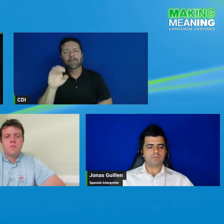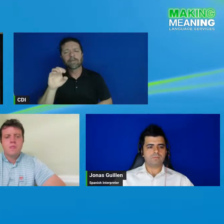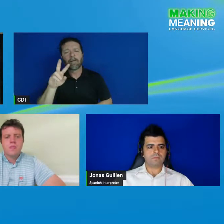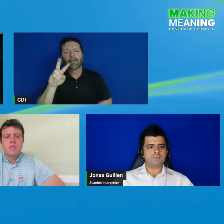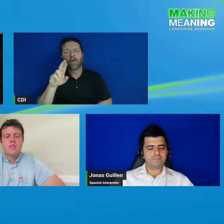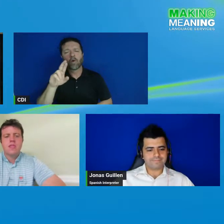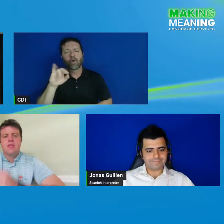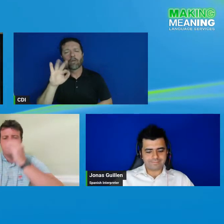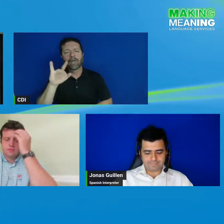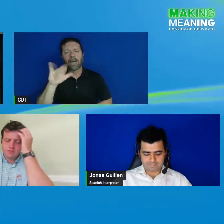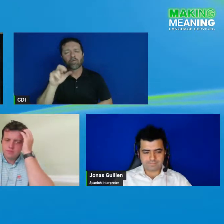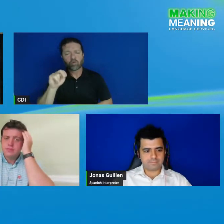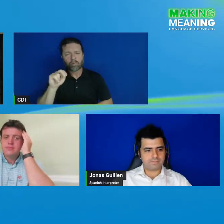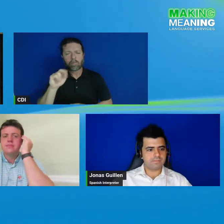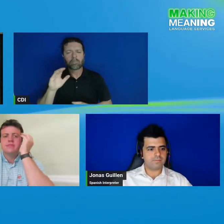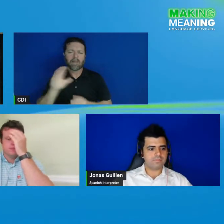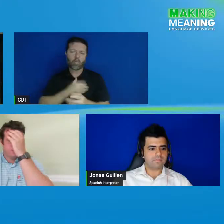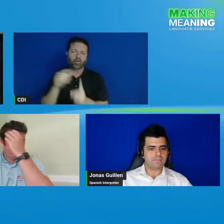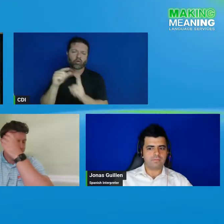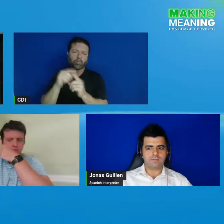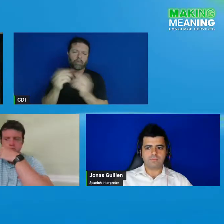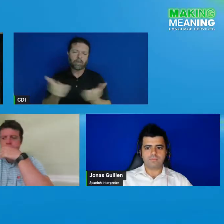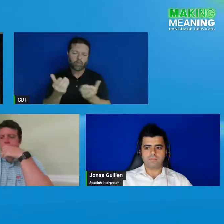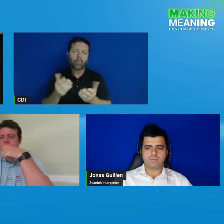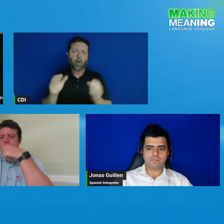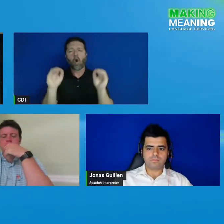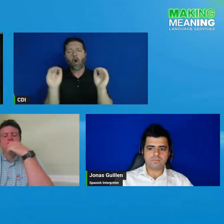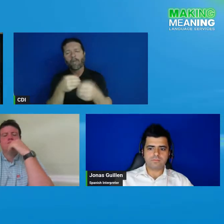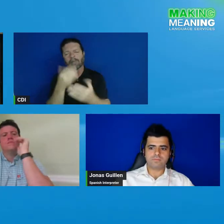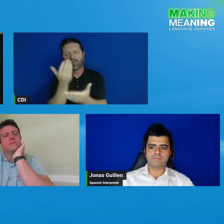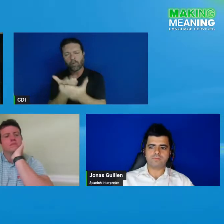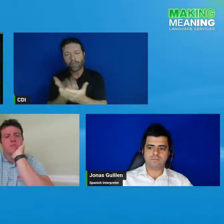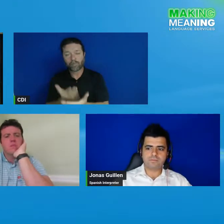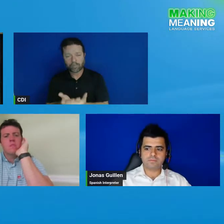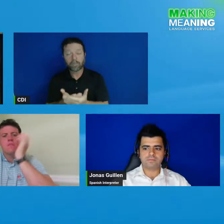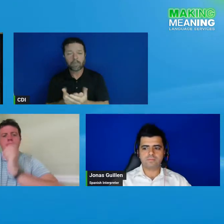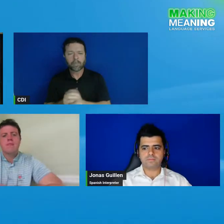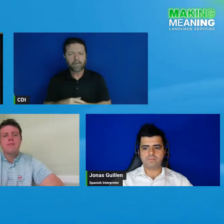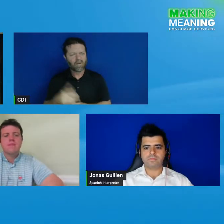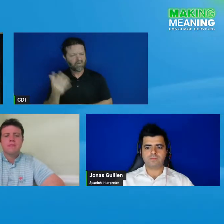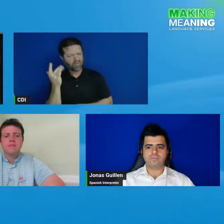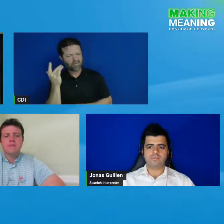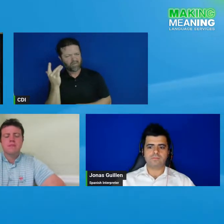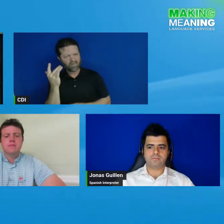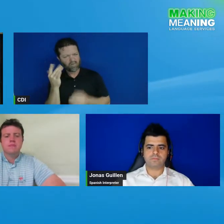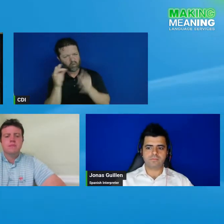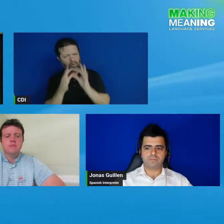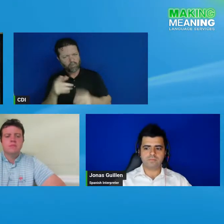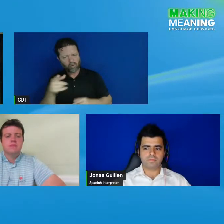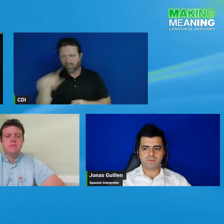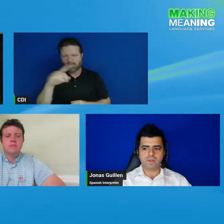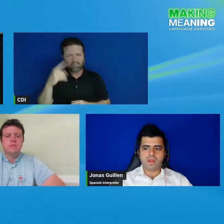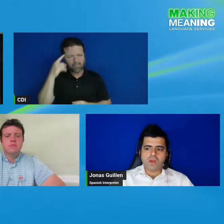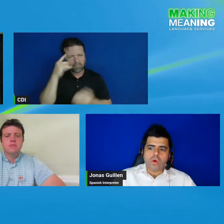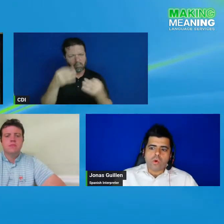Jonas, from the perspective of an interpreter, why do you feel it's important that we have these strict guidelines?